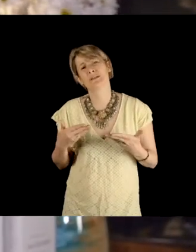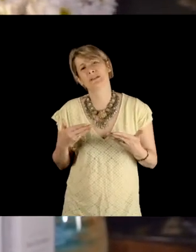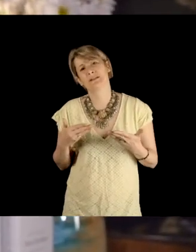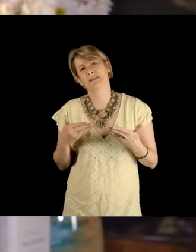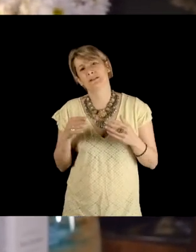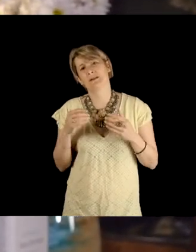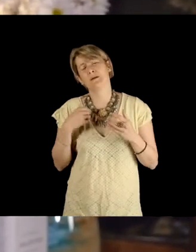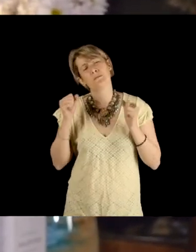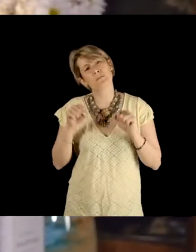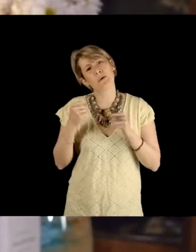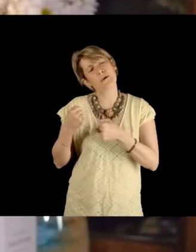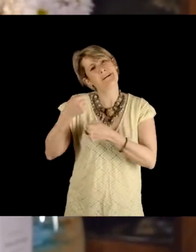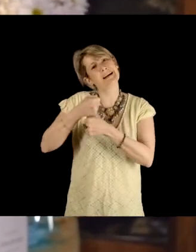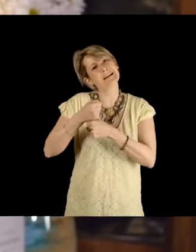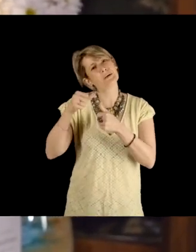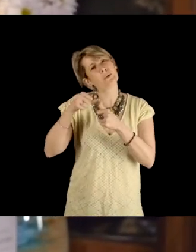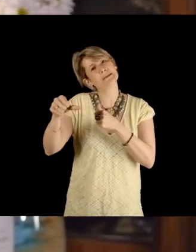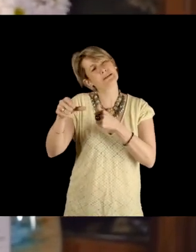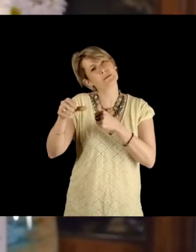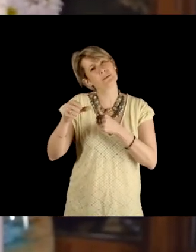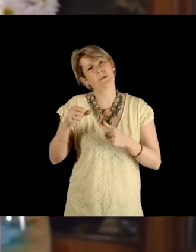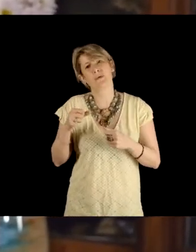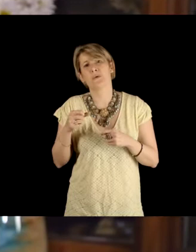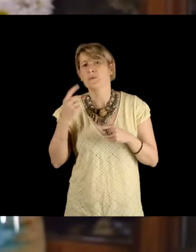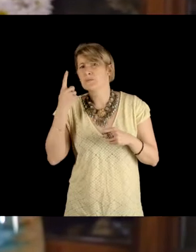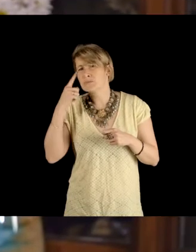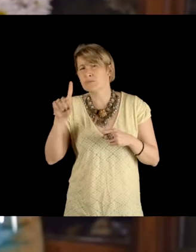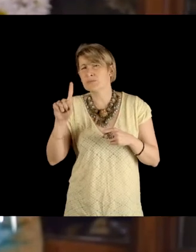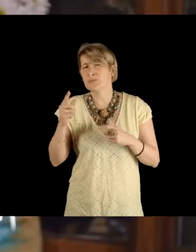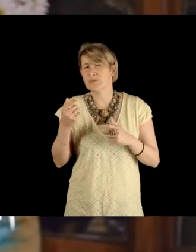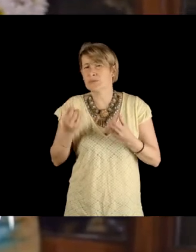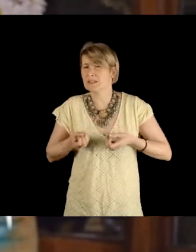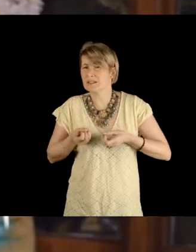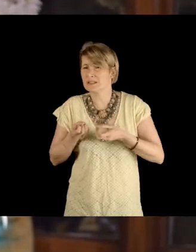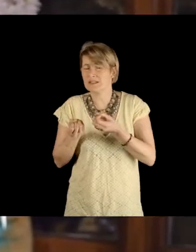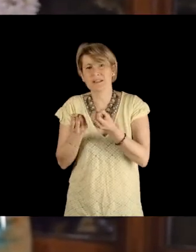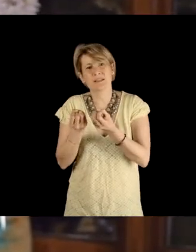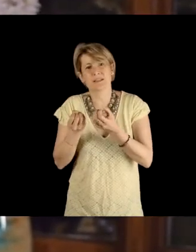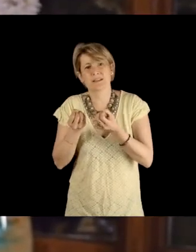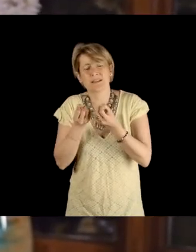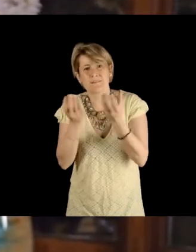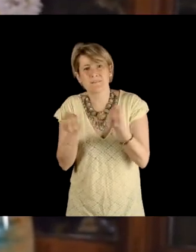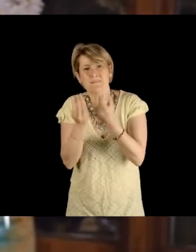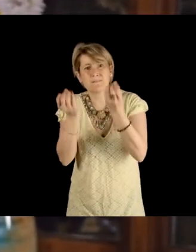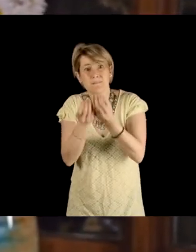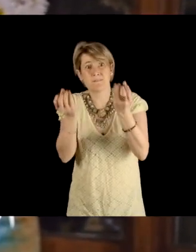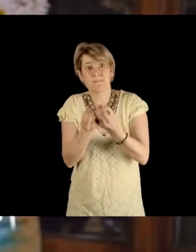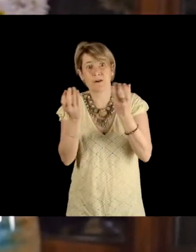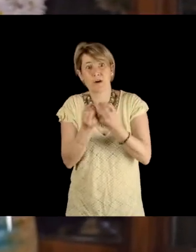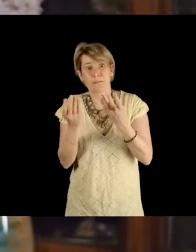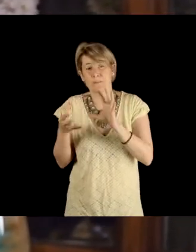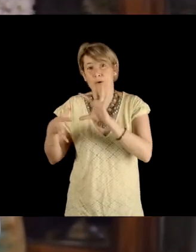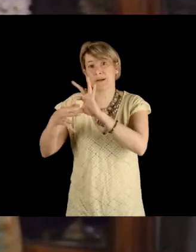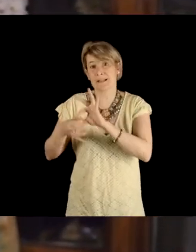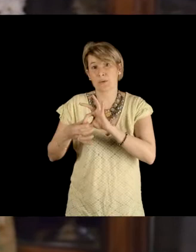Today, I would like to explain in detail how we can create the conditions that will nurture the